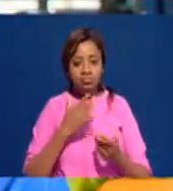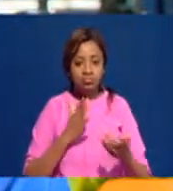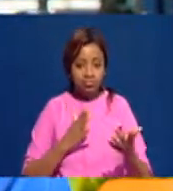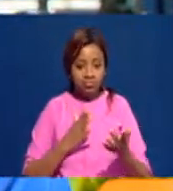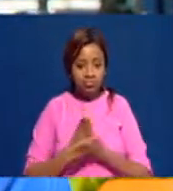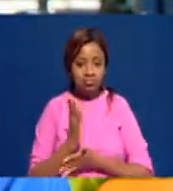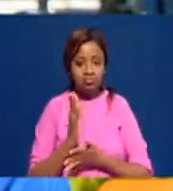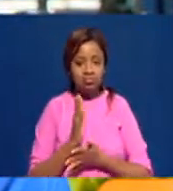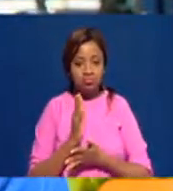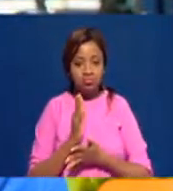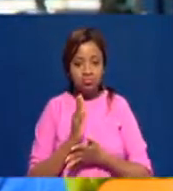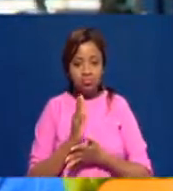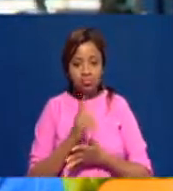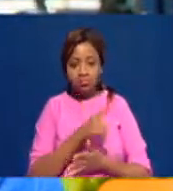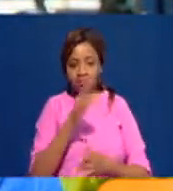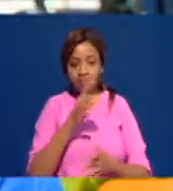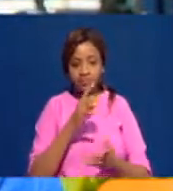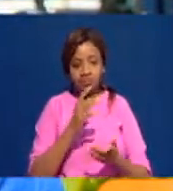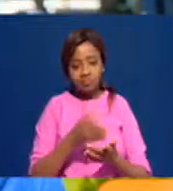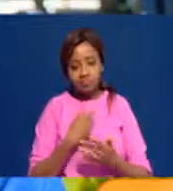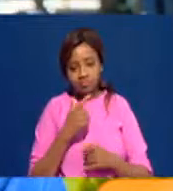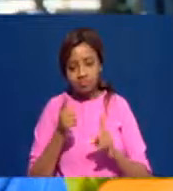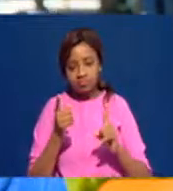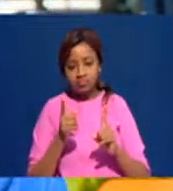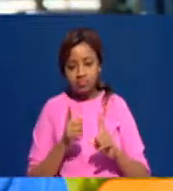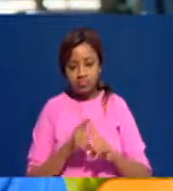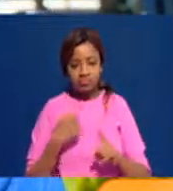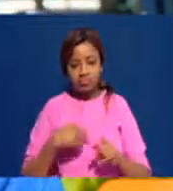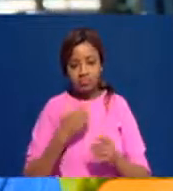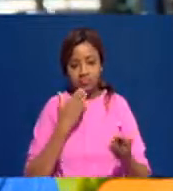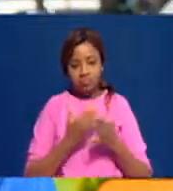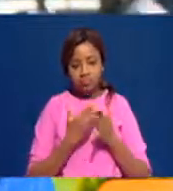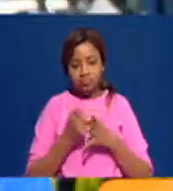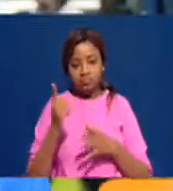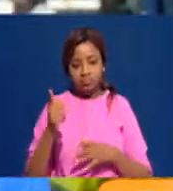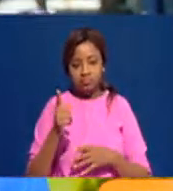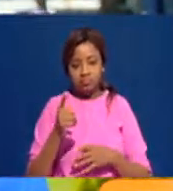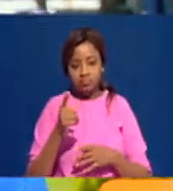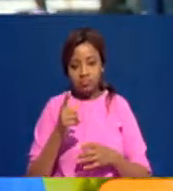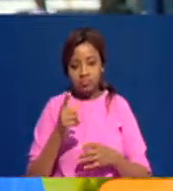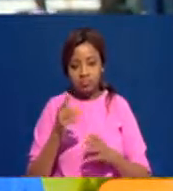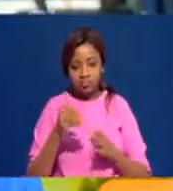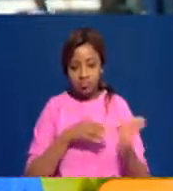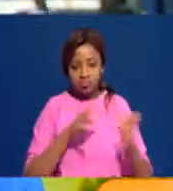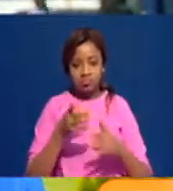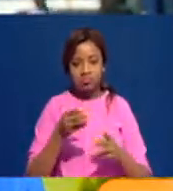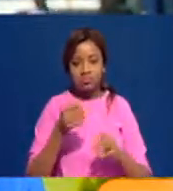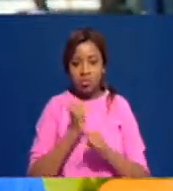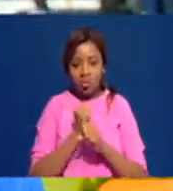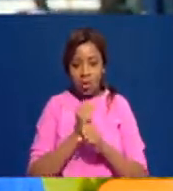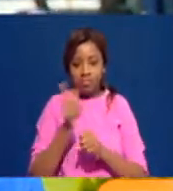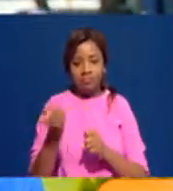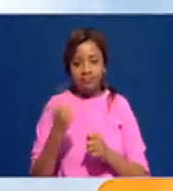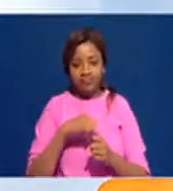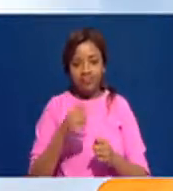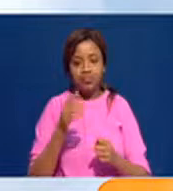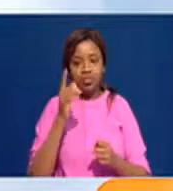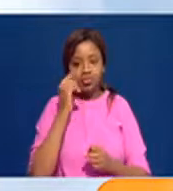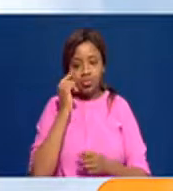having that option was taken away from them, and it's back. So we thank His Excellency the President for returning the operations of port to